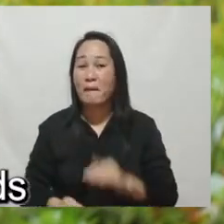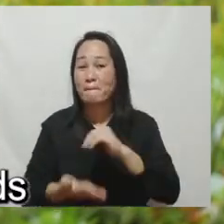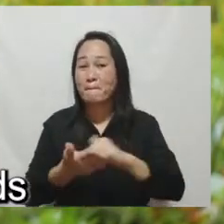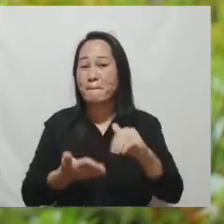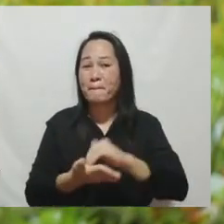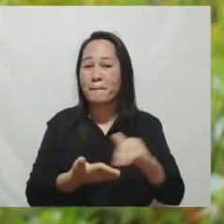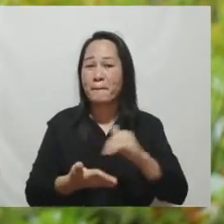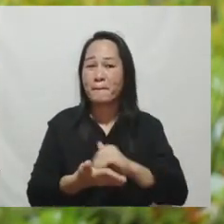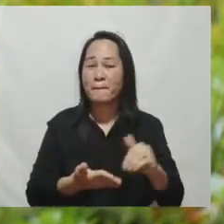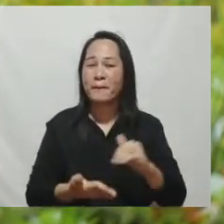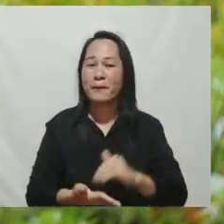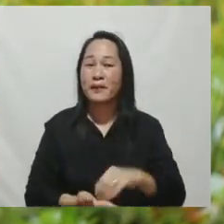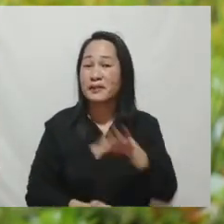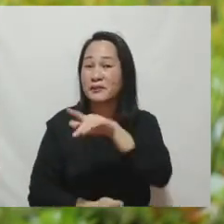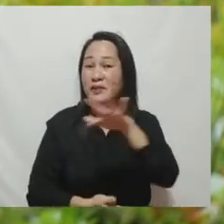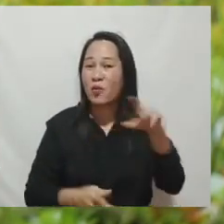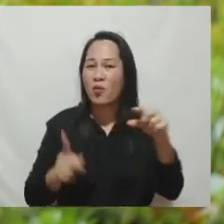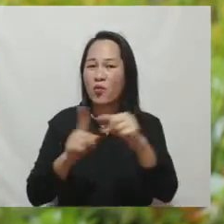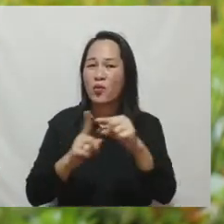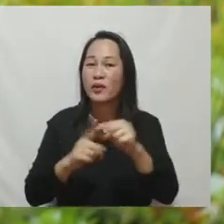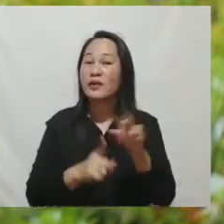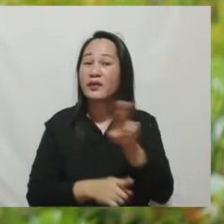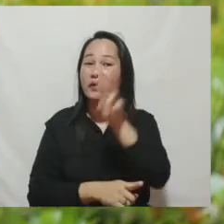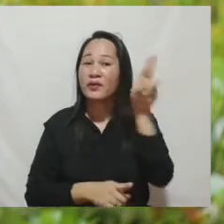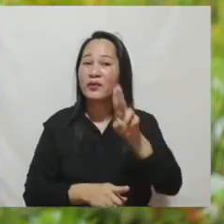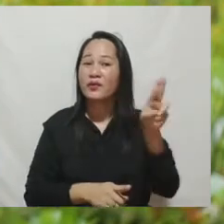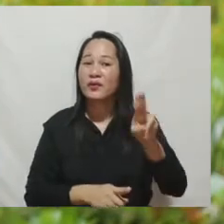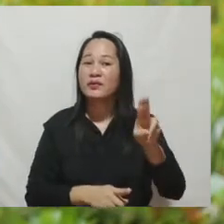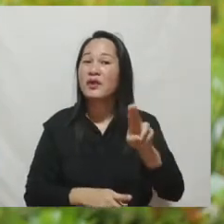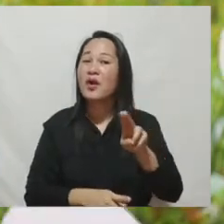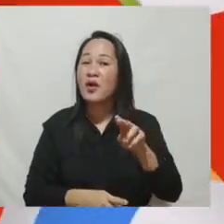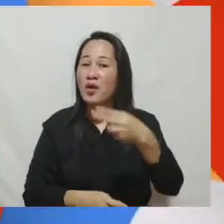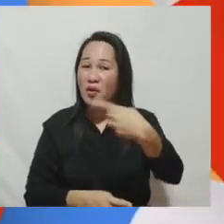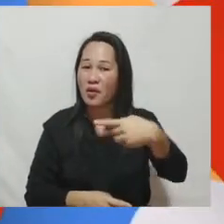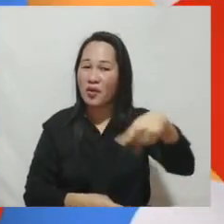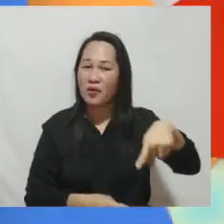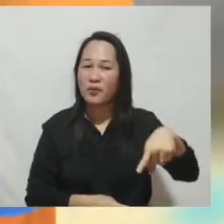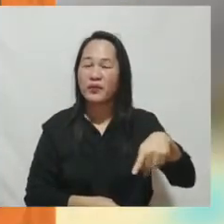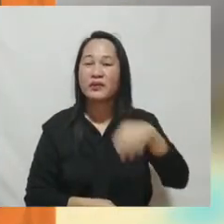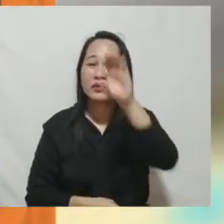some words using our homophones crossword puzzle.